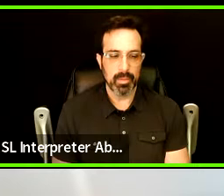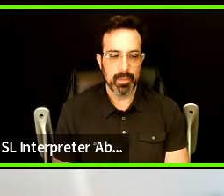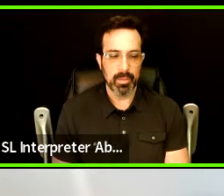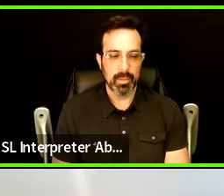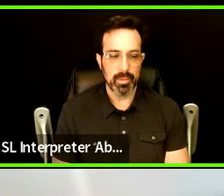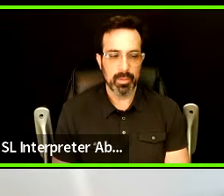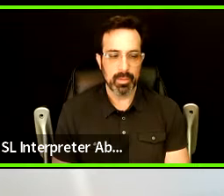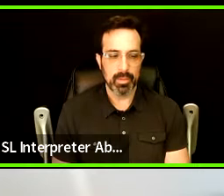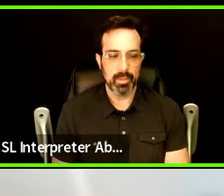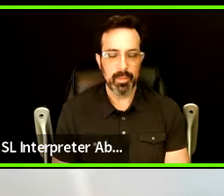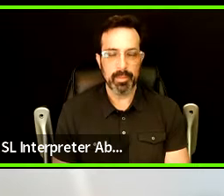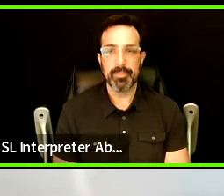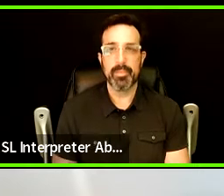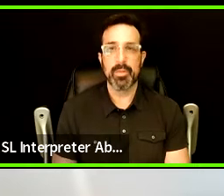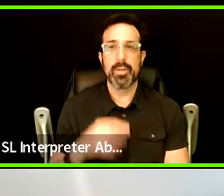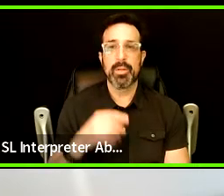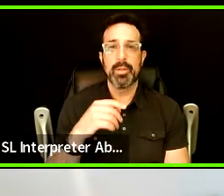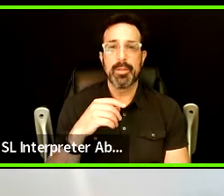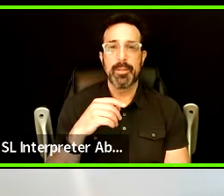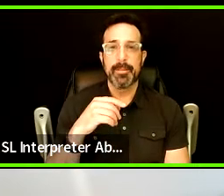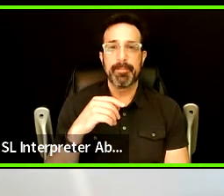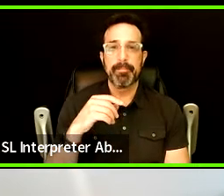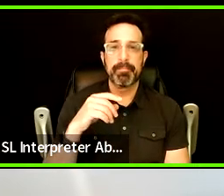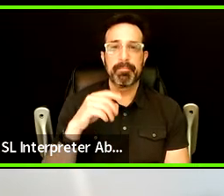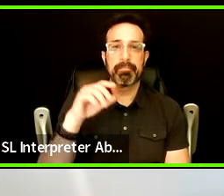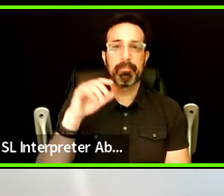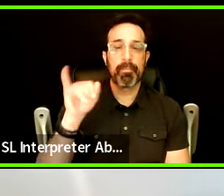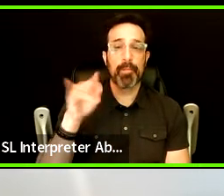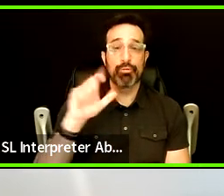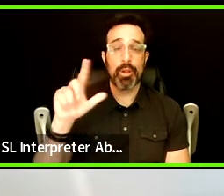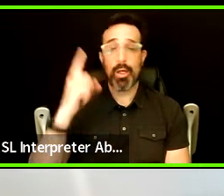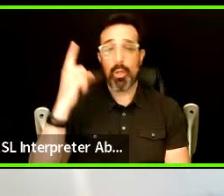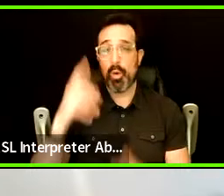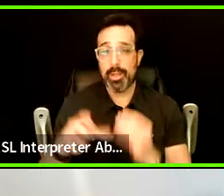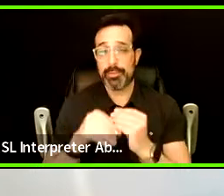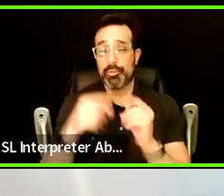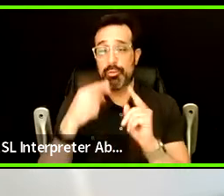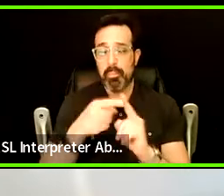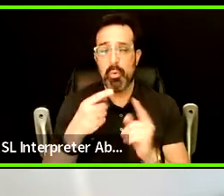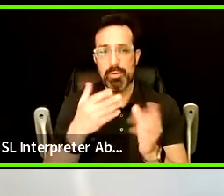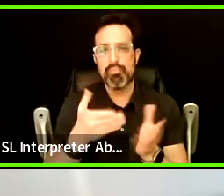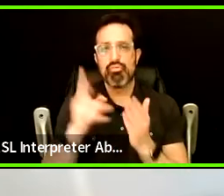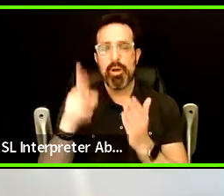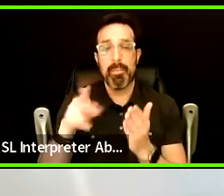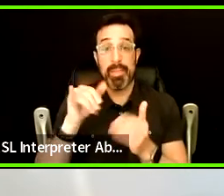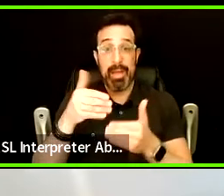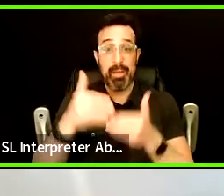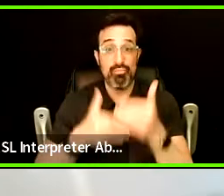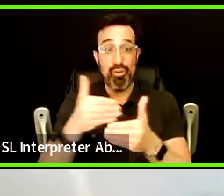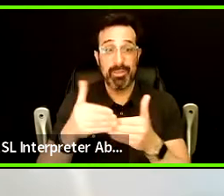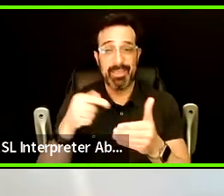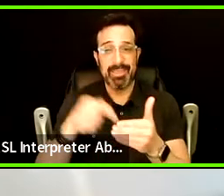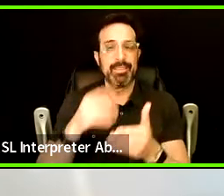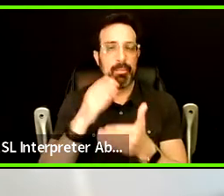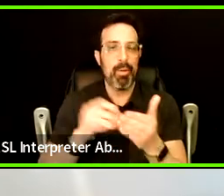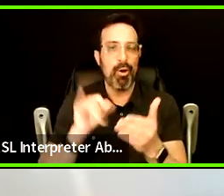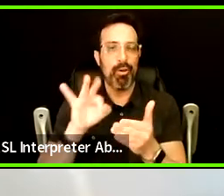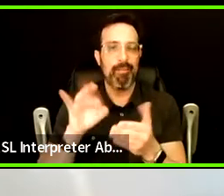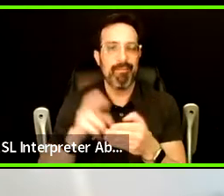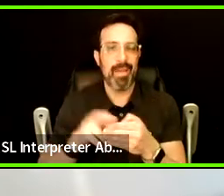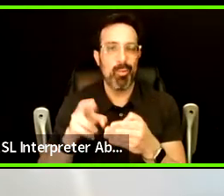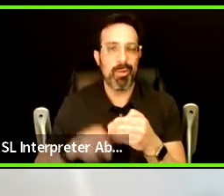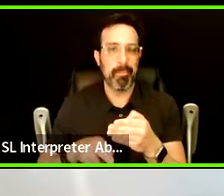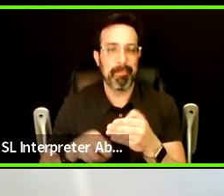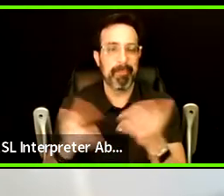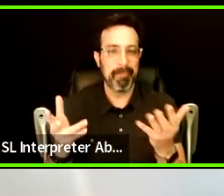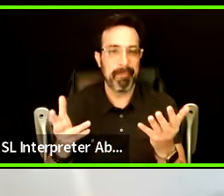One additional point I'll make that was brought up is the reminder that the process is part of the outcome,